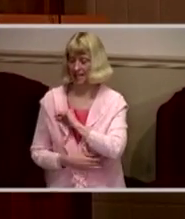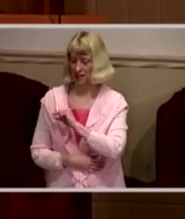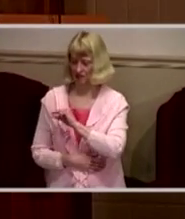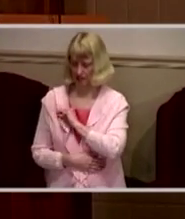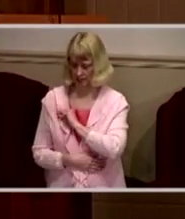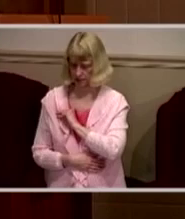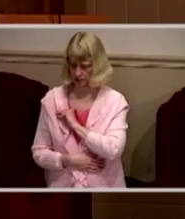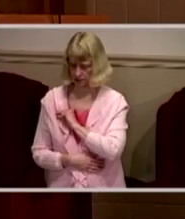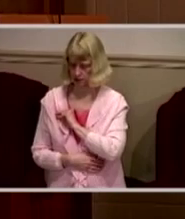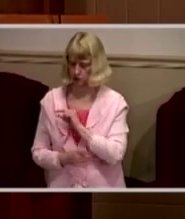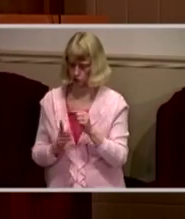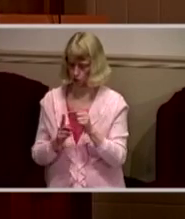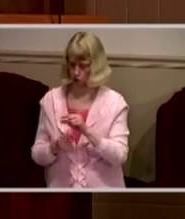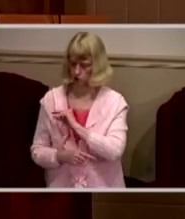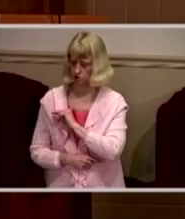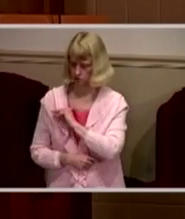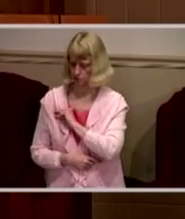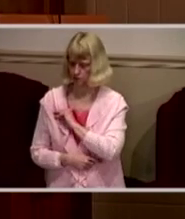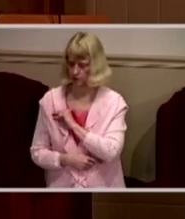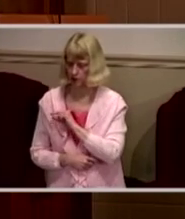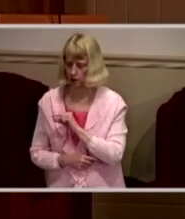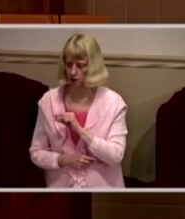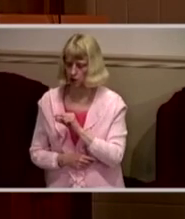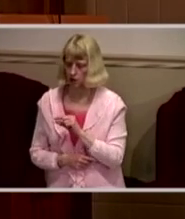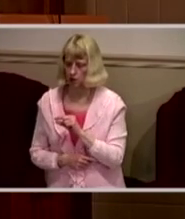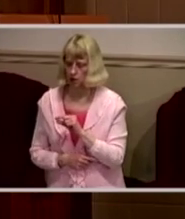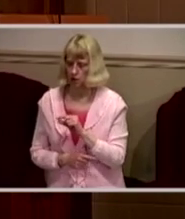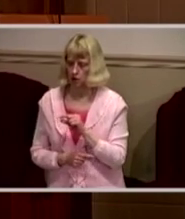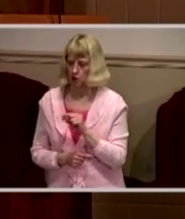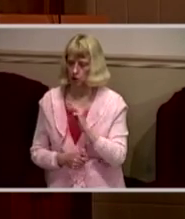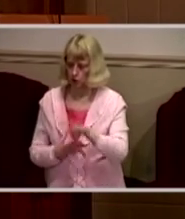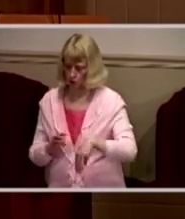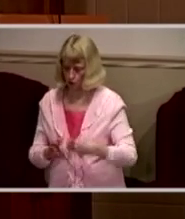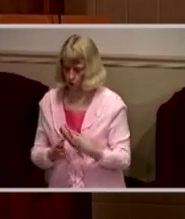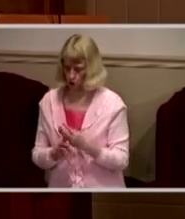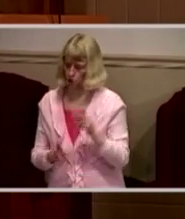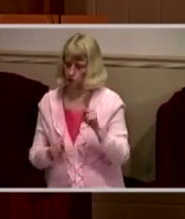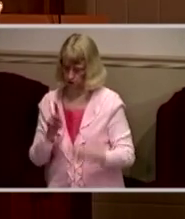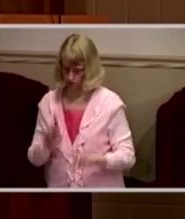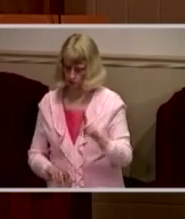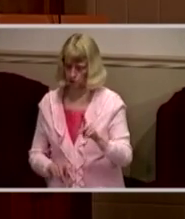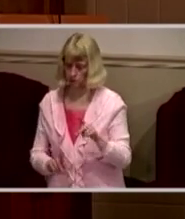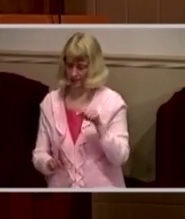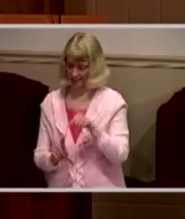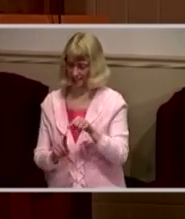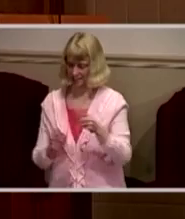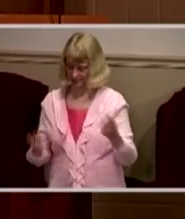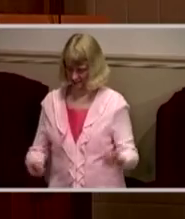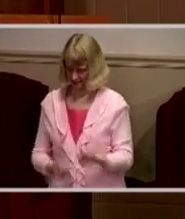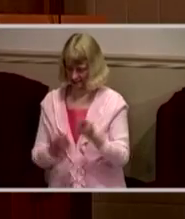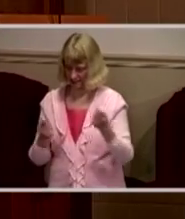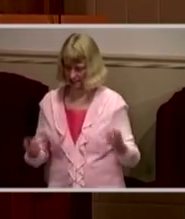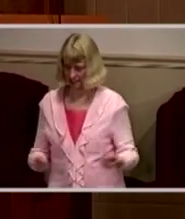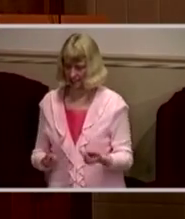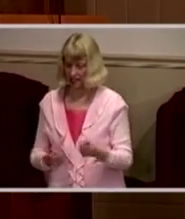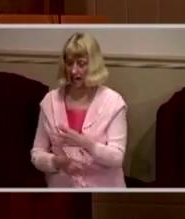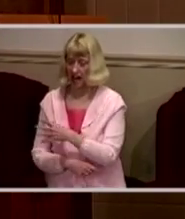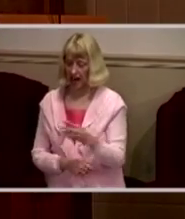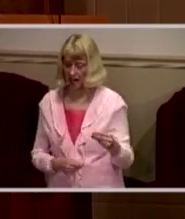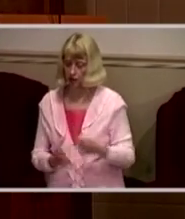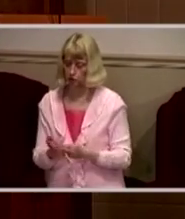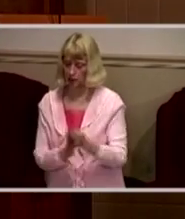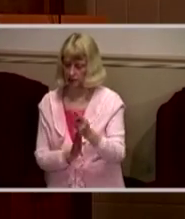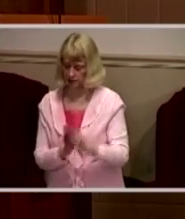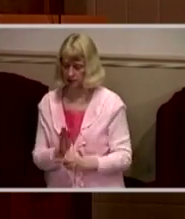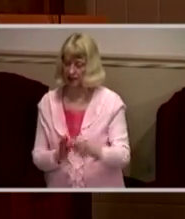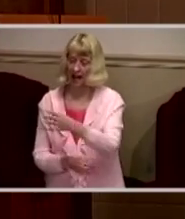That the word reprove means convict. Will reprove, convict the world of sin and